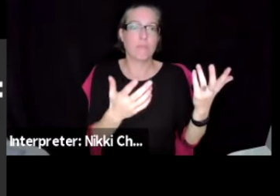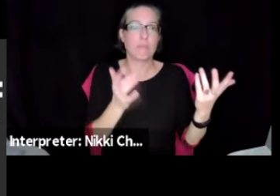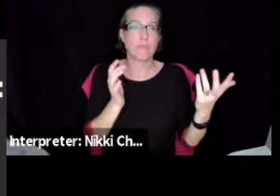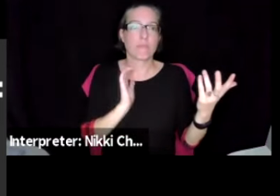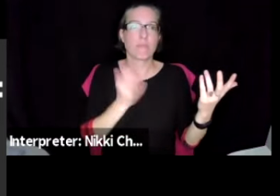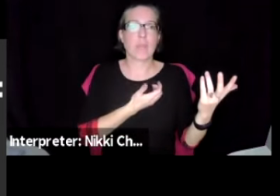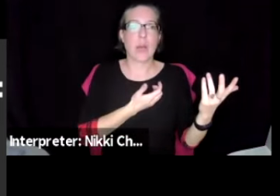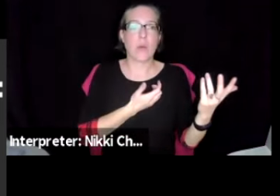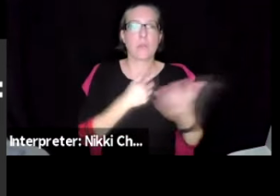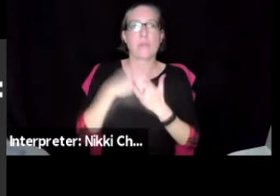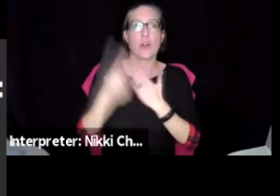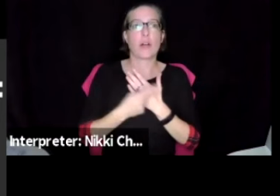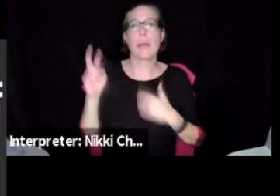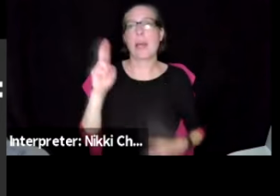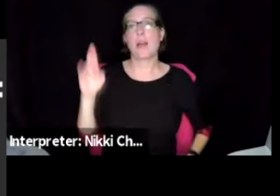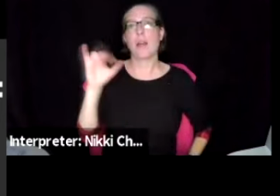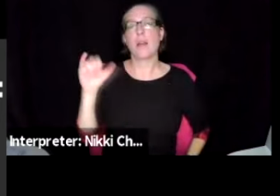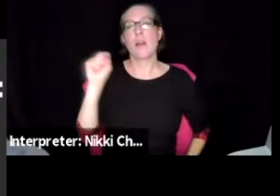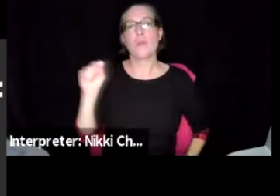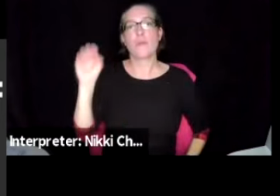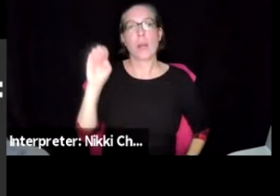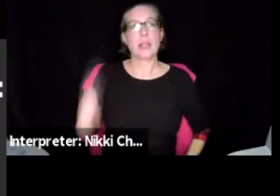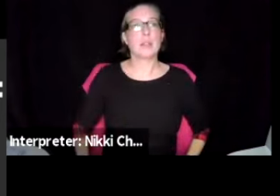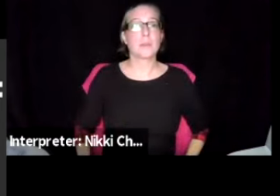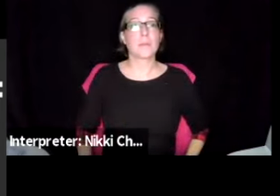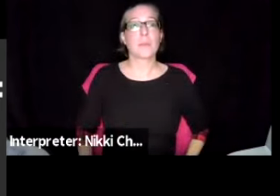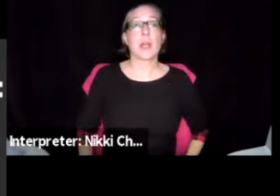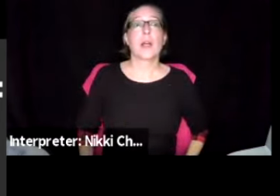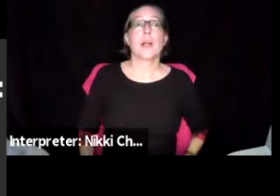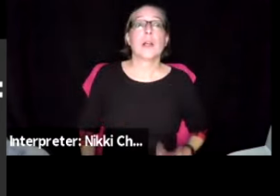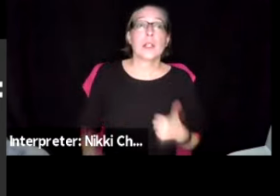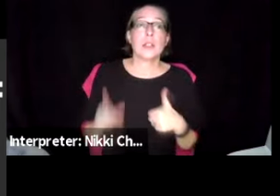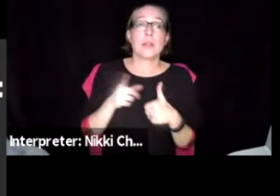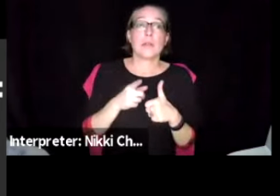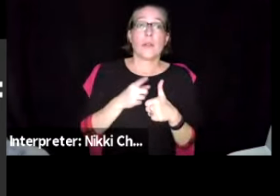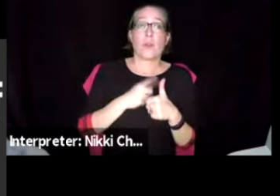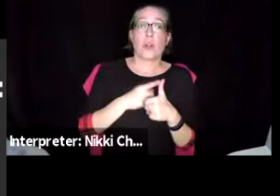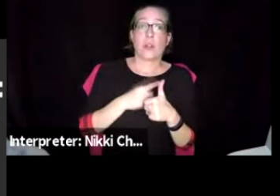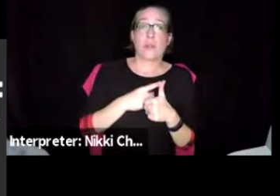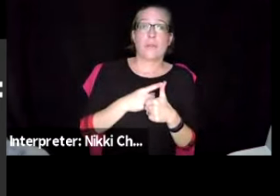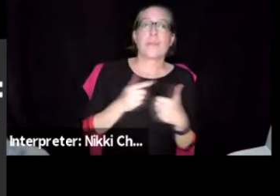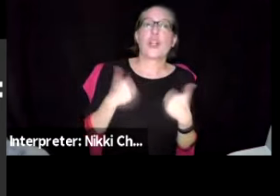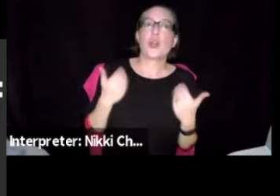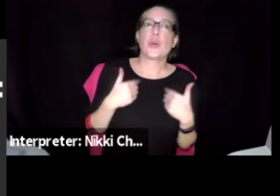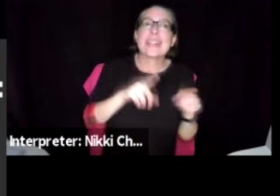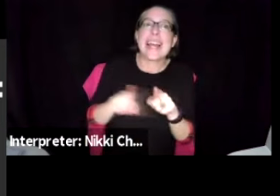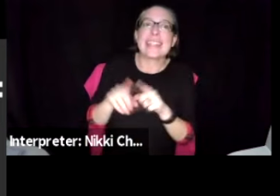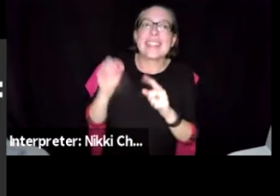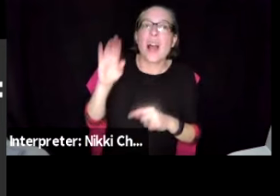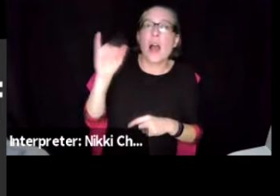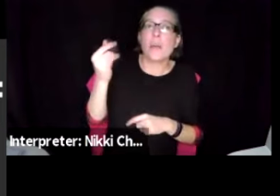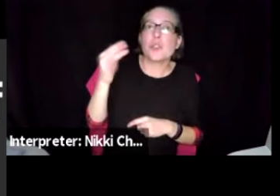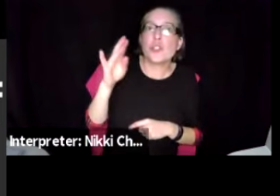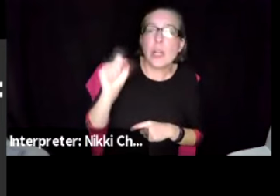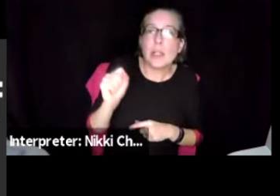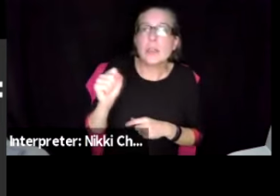So one of them is youth as objects, recipients, and resources. And you want to go about shifting from viewing young